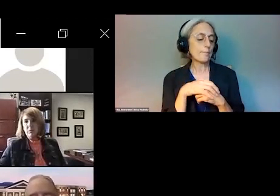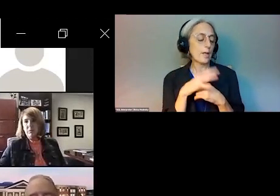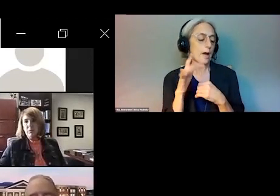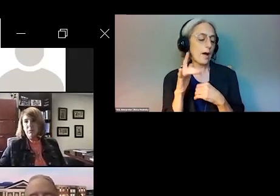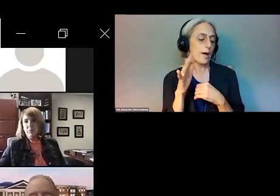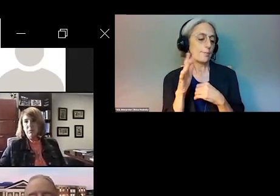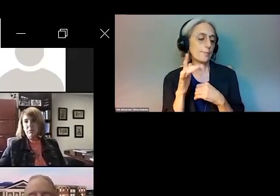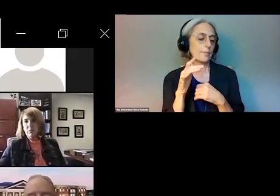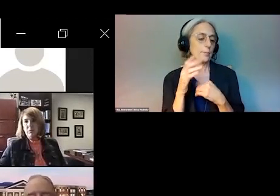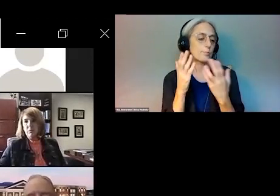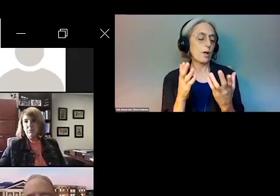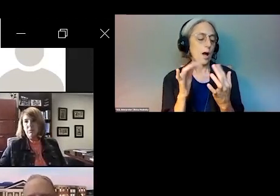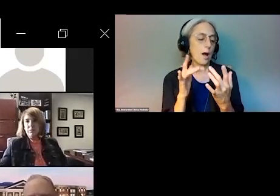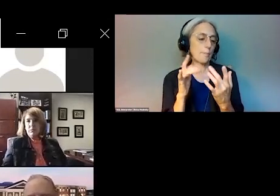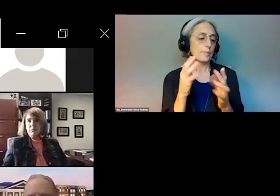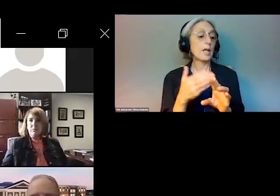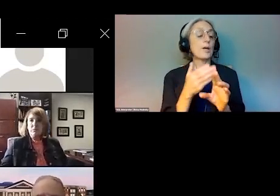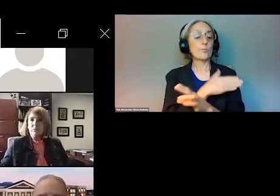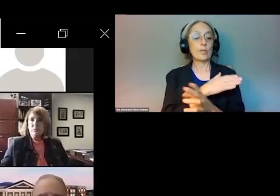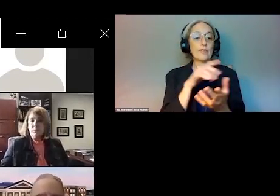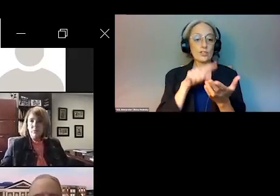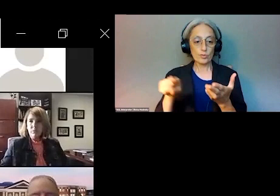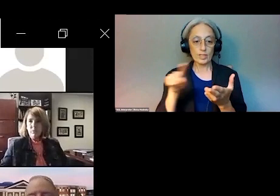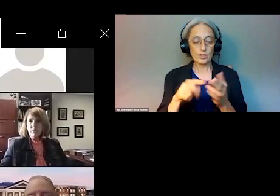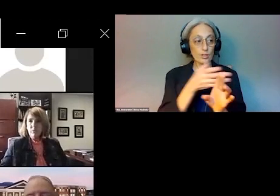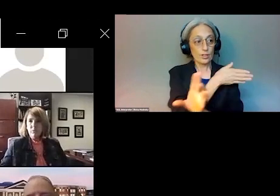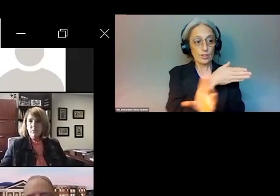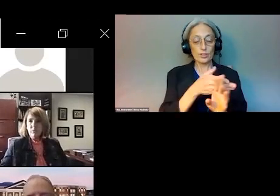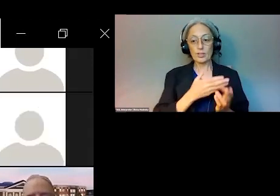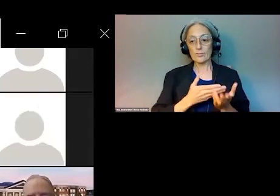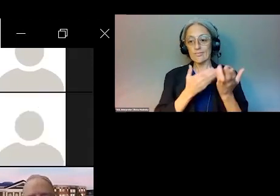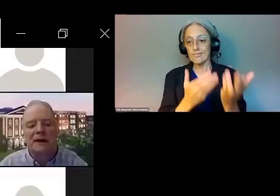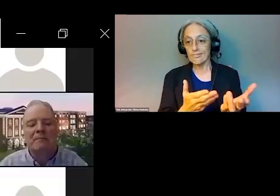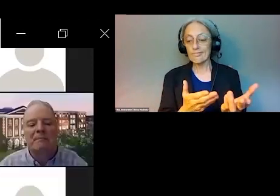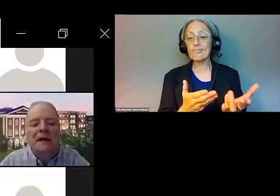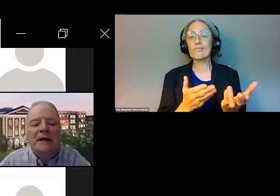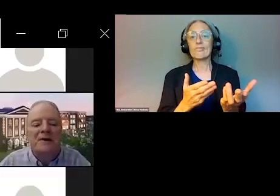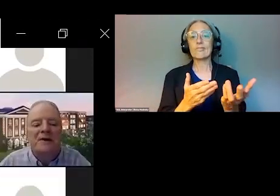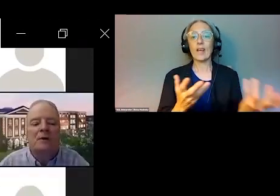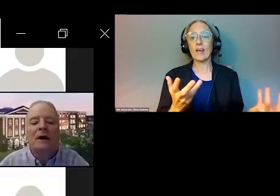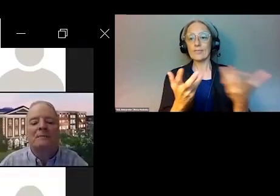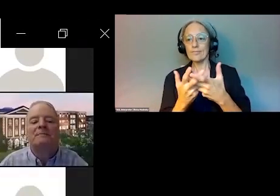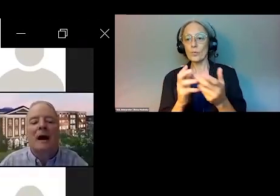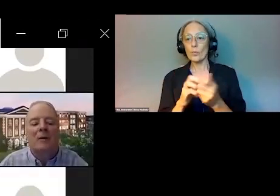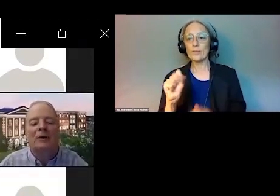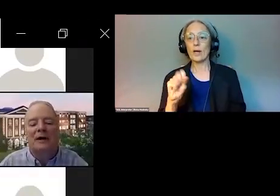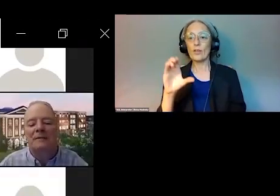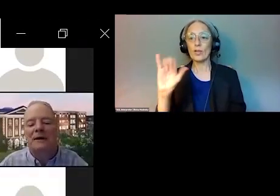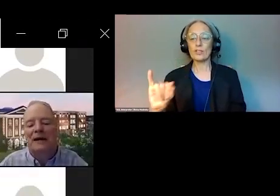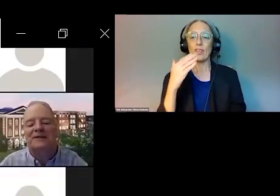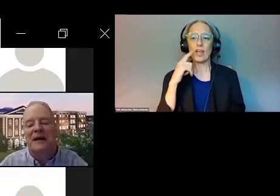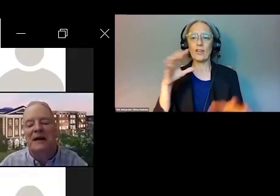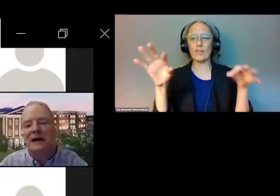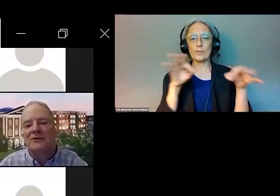bringing all that previous work and research within the context of spinal cord injury. So